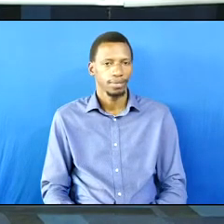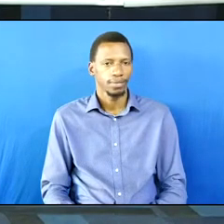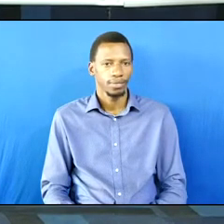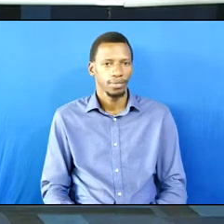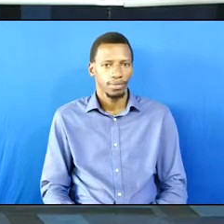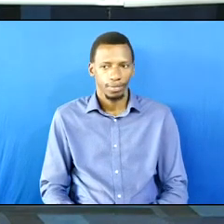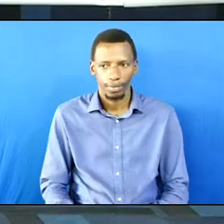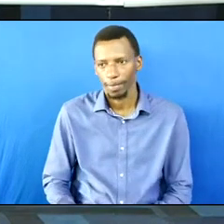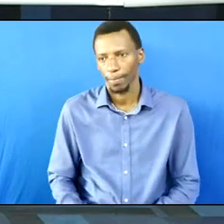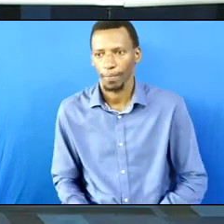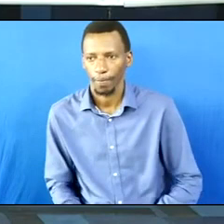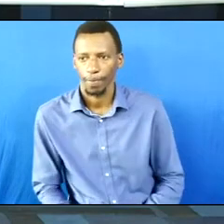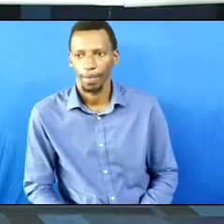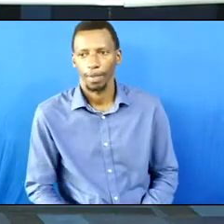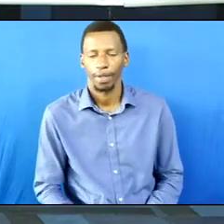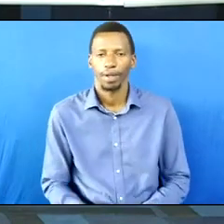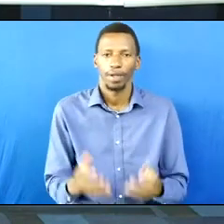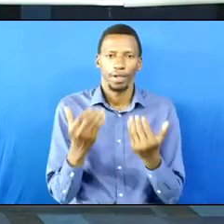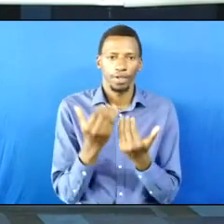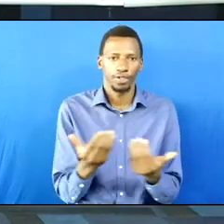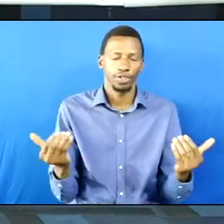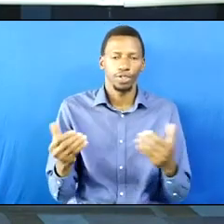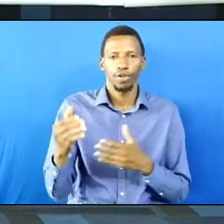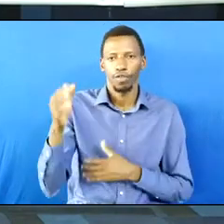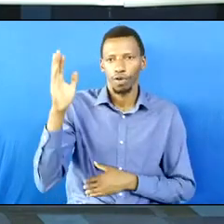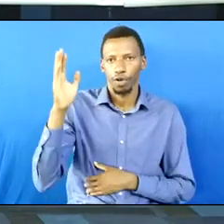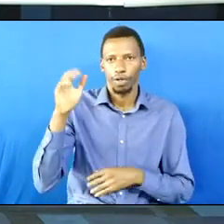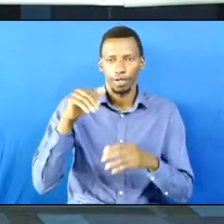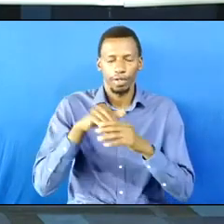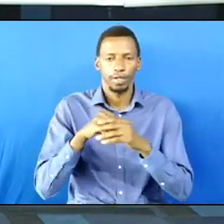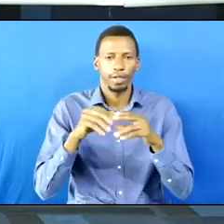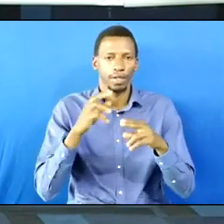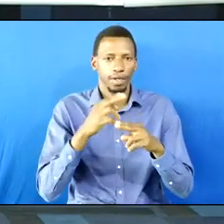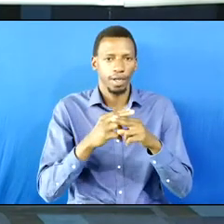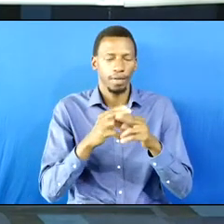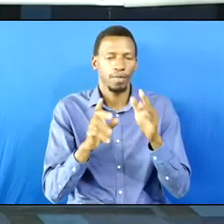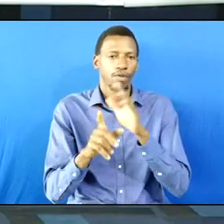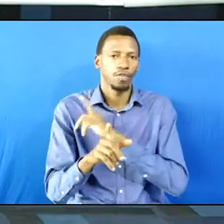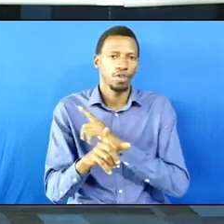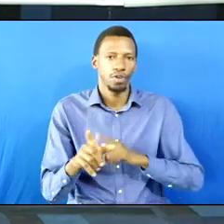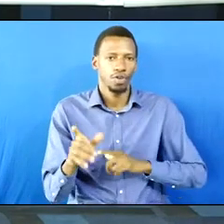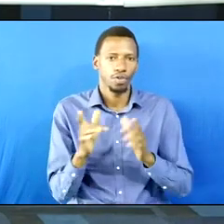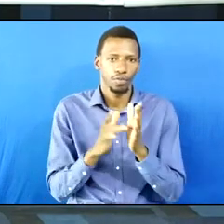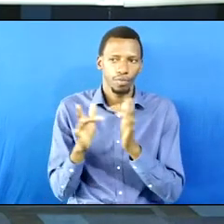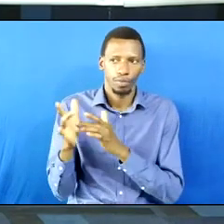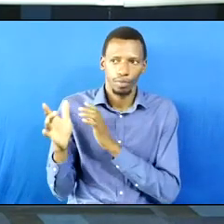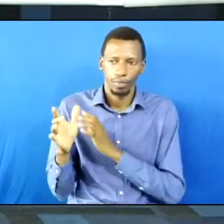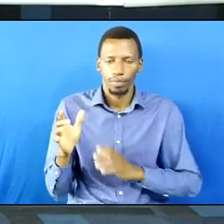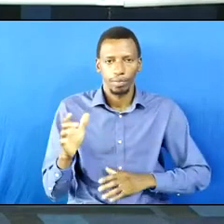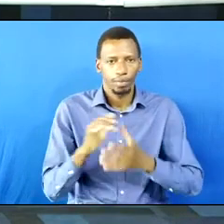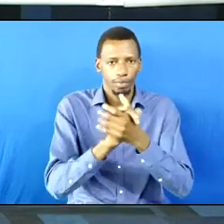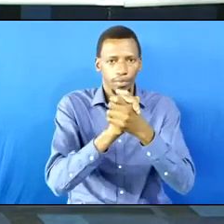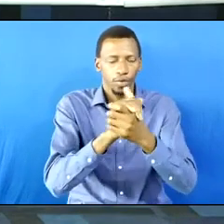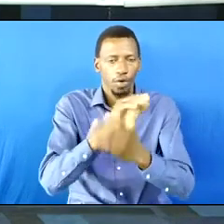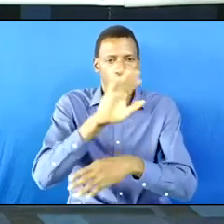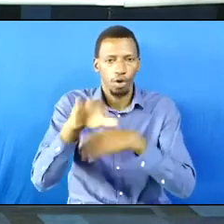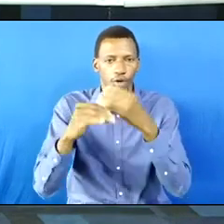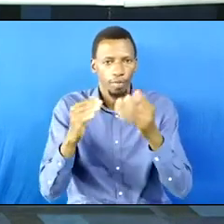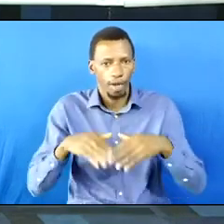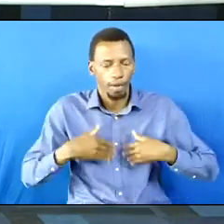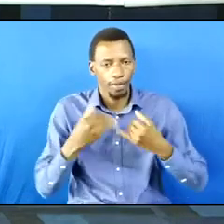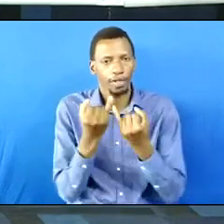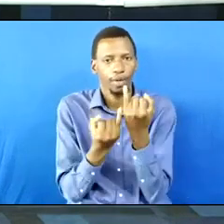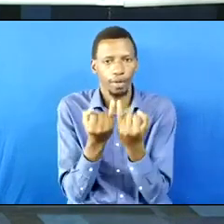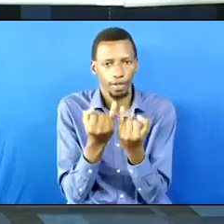Children of God, in the name of our Lord Jesus Christ, I greet you all. Happy Sabbath. Happy,